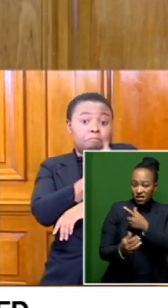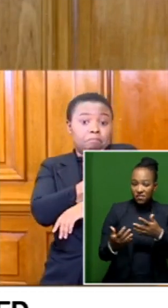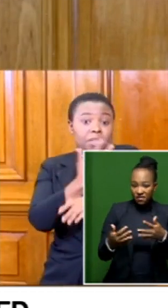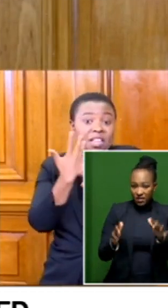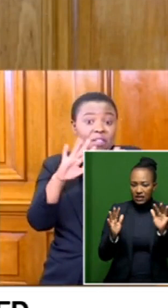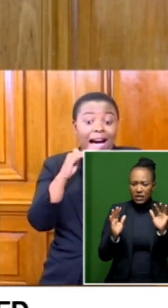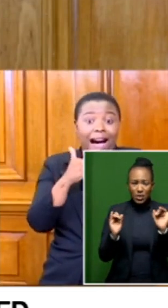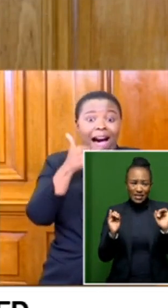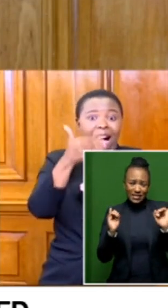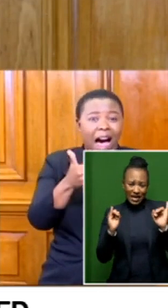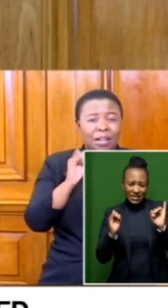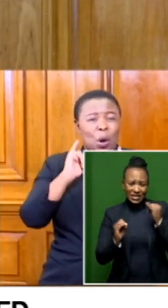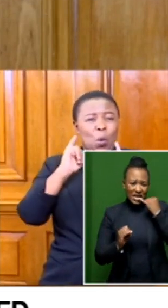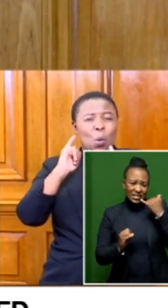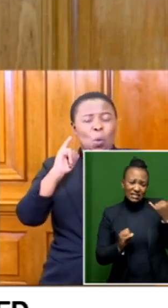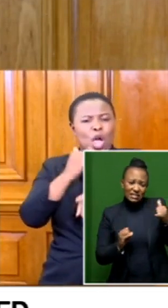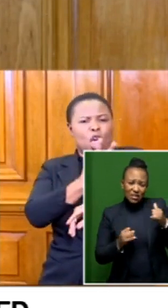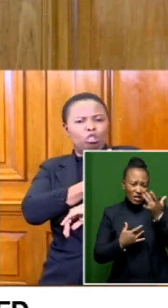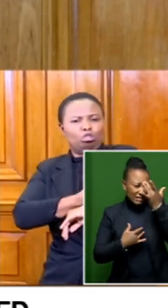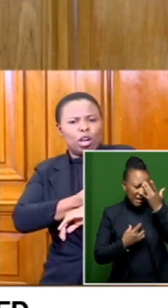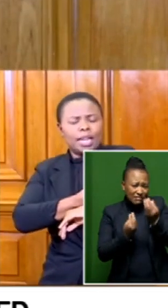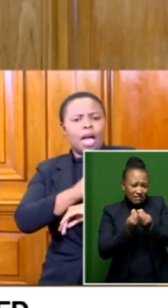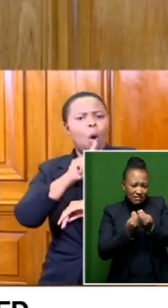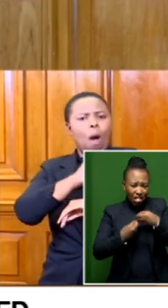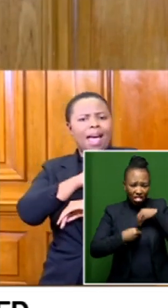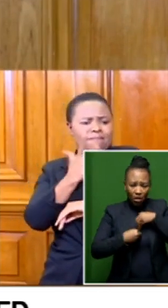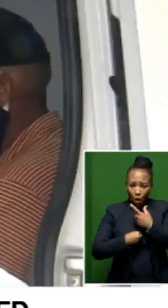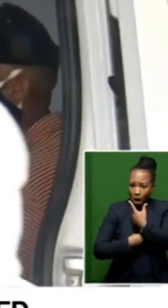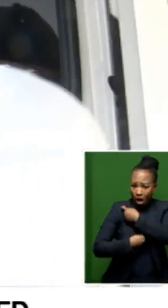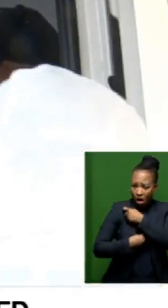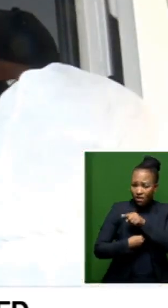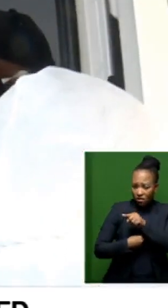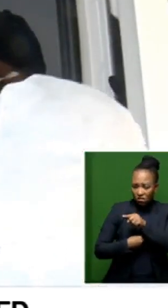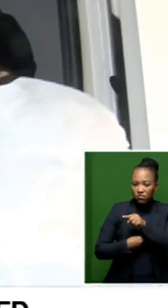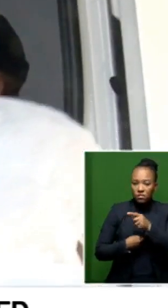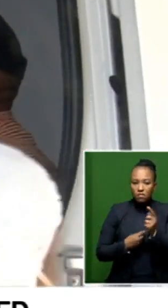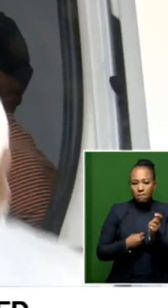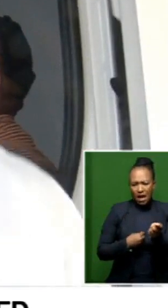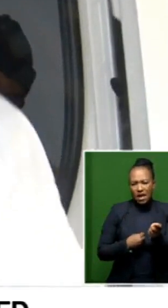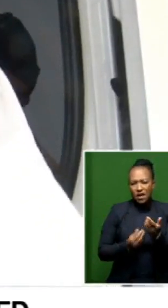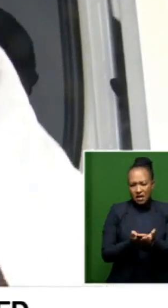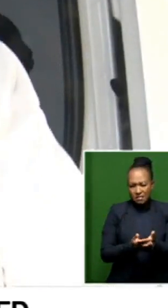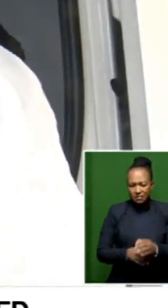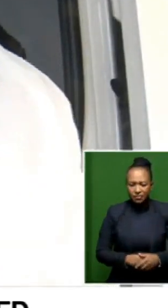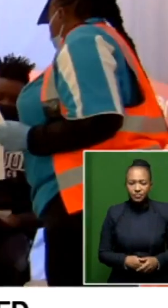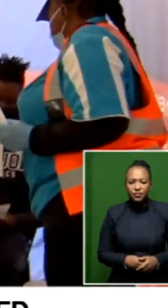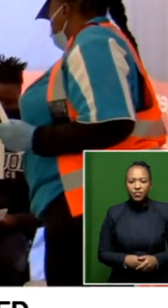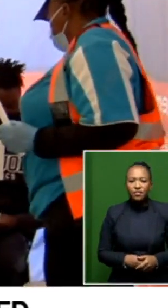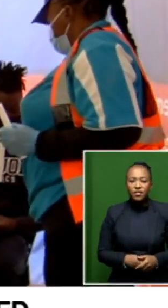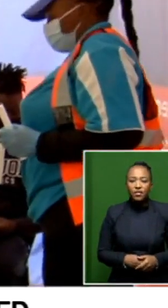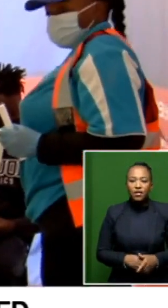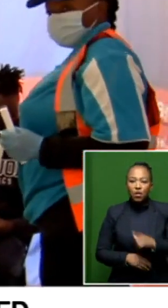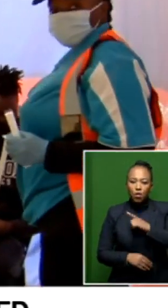suffers serious injury because of receiving a COVID-19 vaccine. The President also announced that